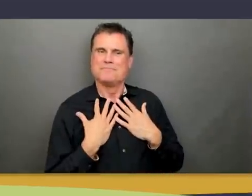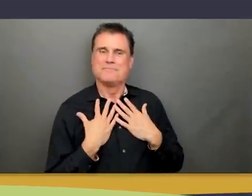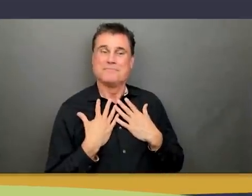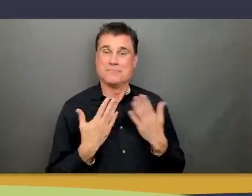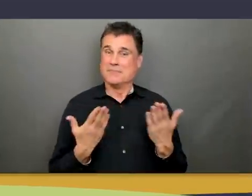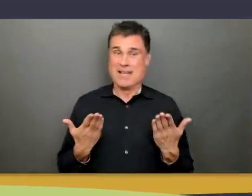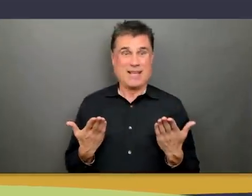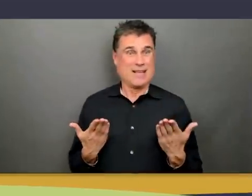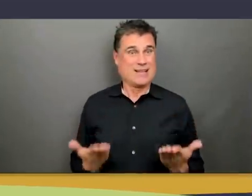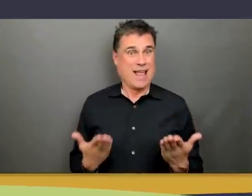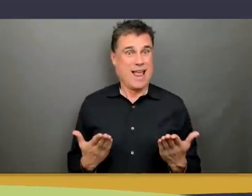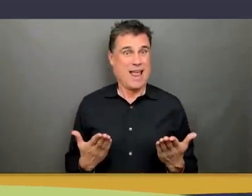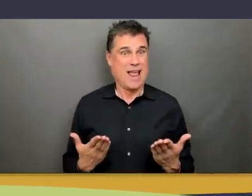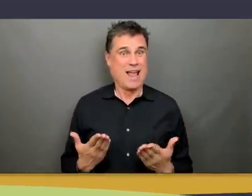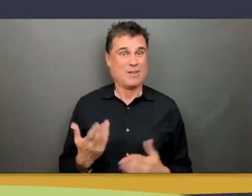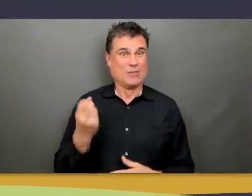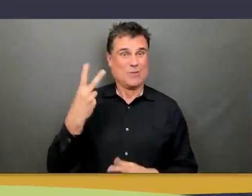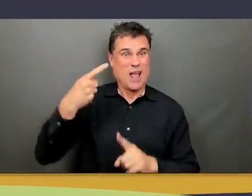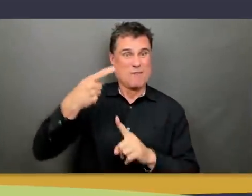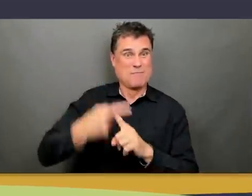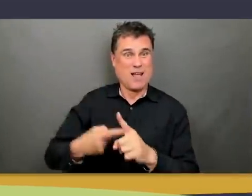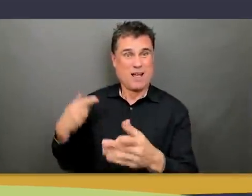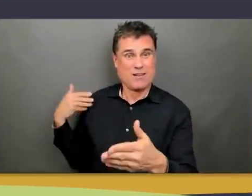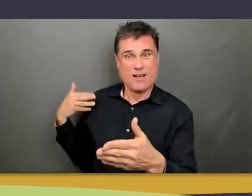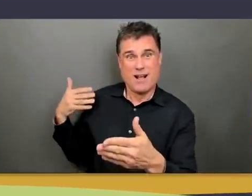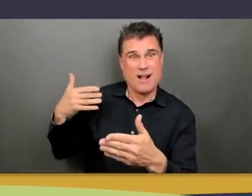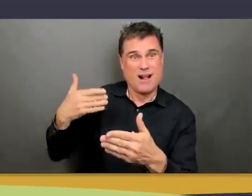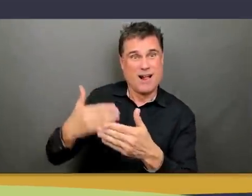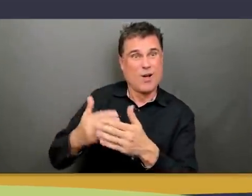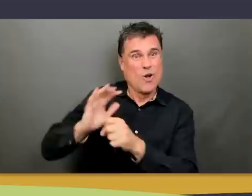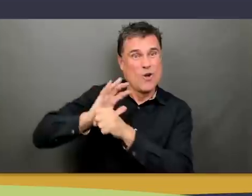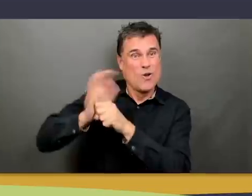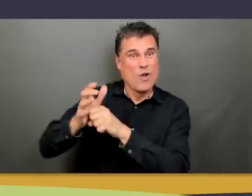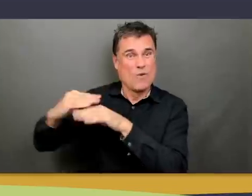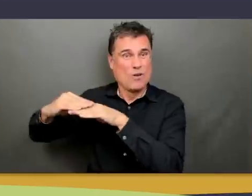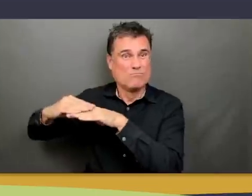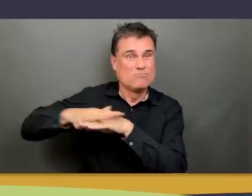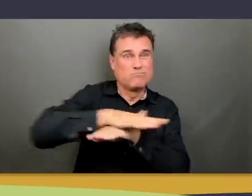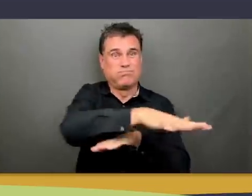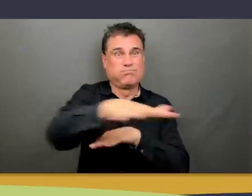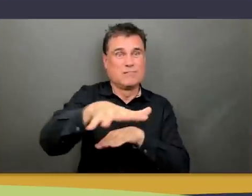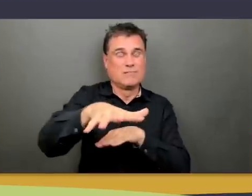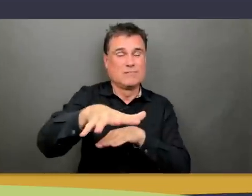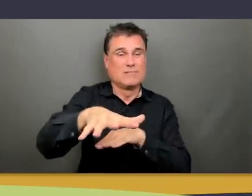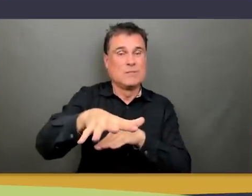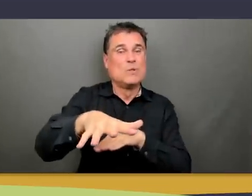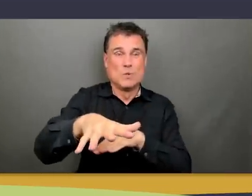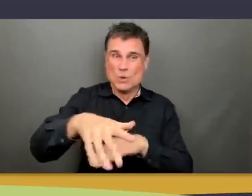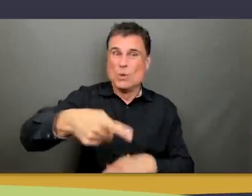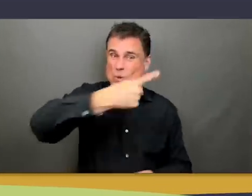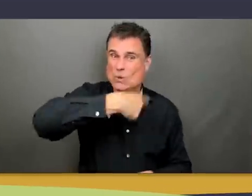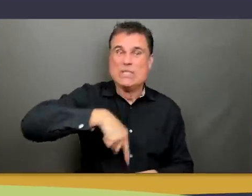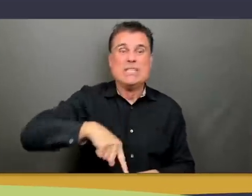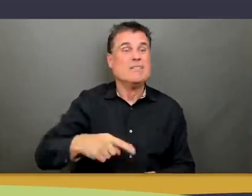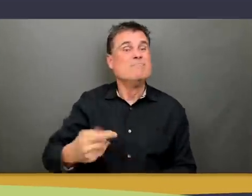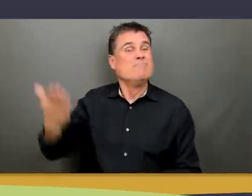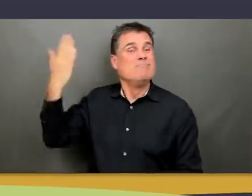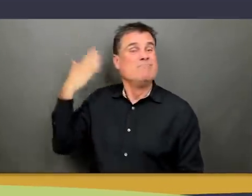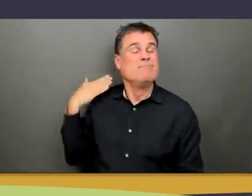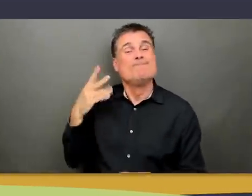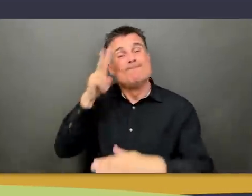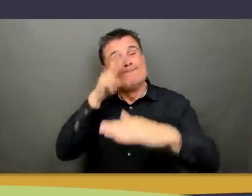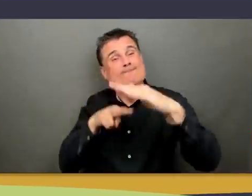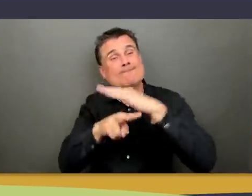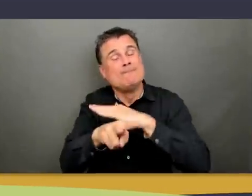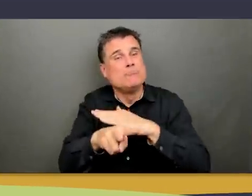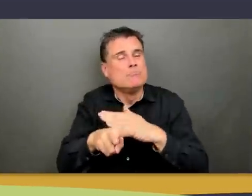through, a global pandemic, COVID-19. It's changed how we look at each other. It's changed how we interact with each